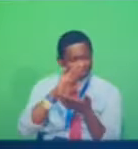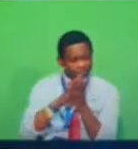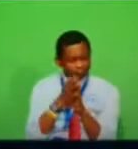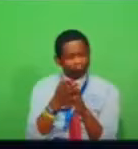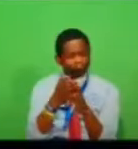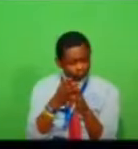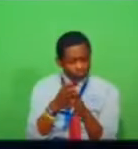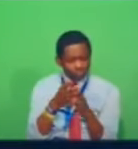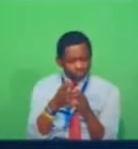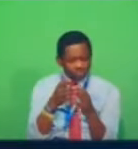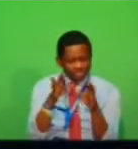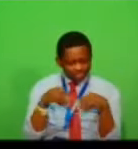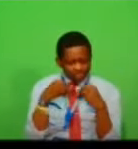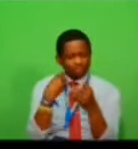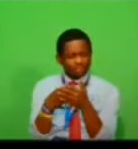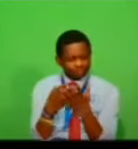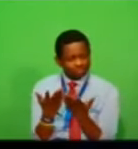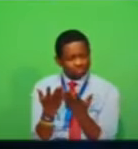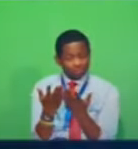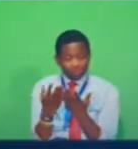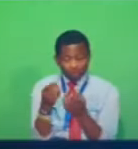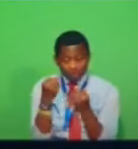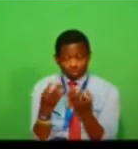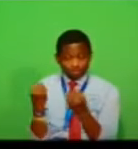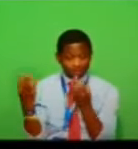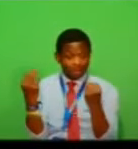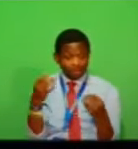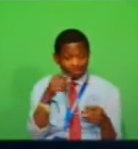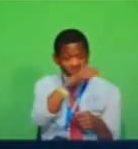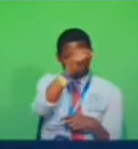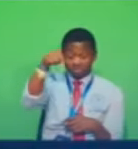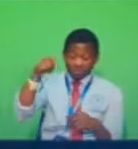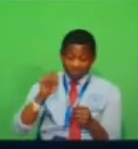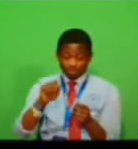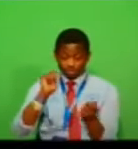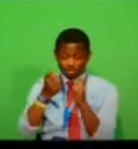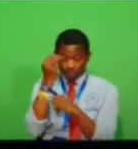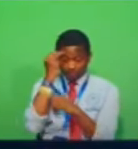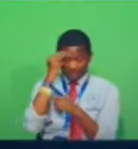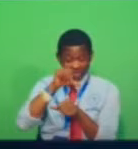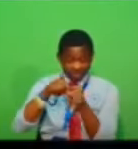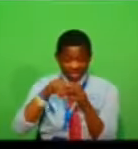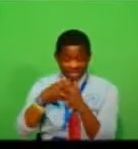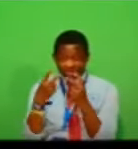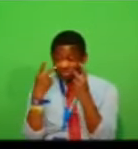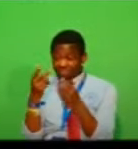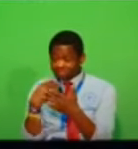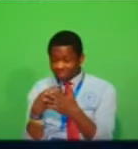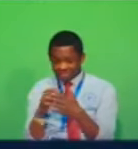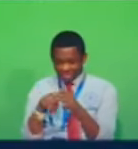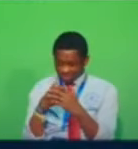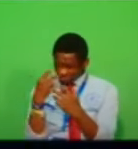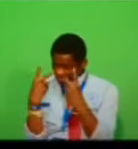many of us, we need a change in our mindset, in how we view money, in how we view the resources that God